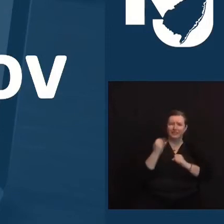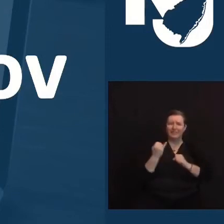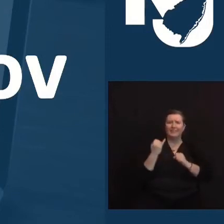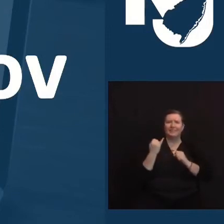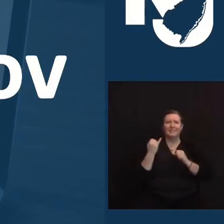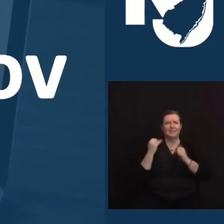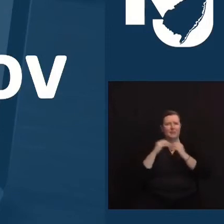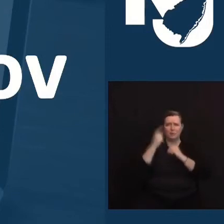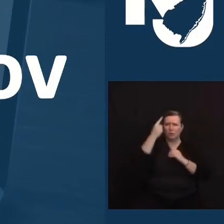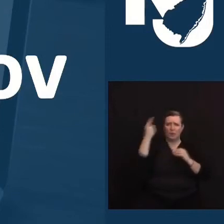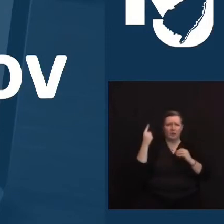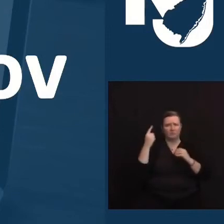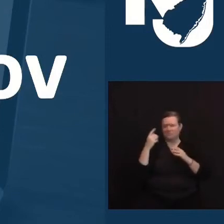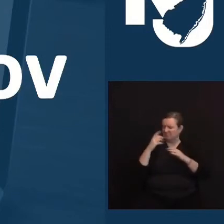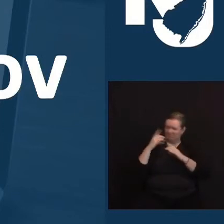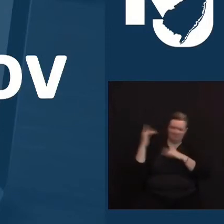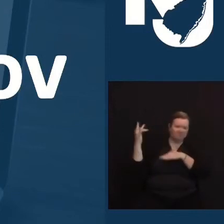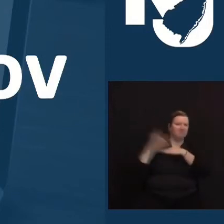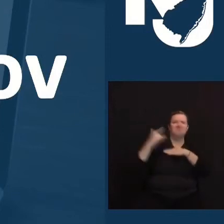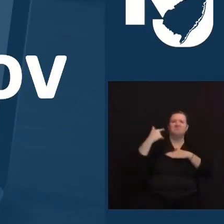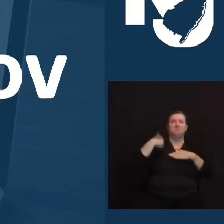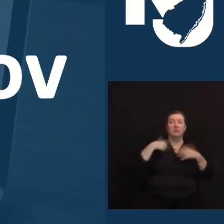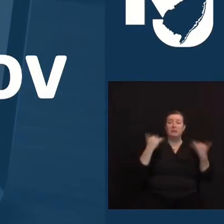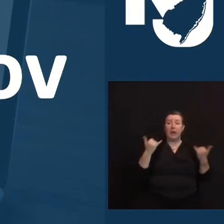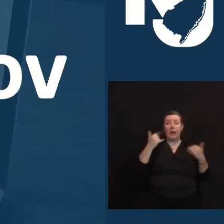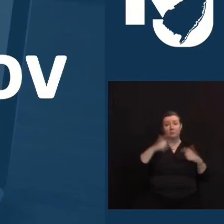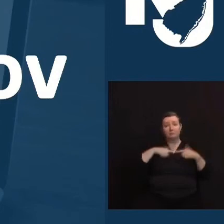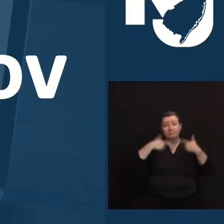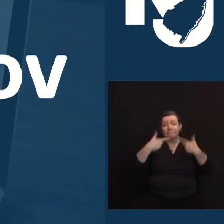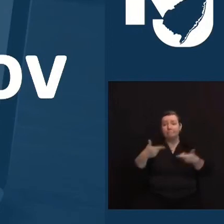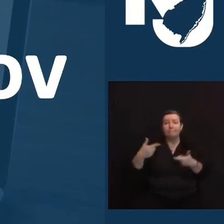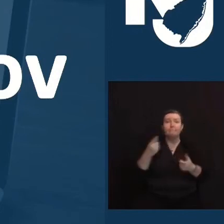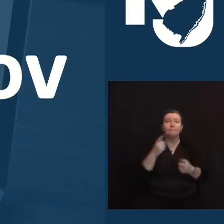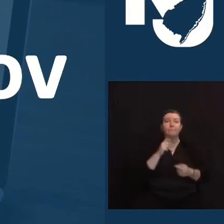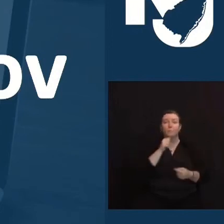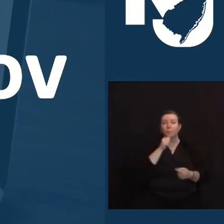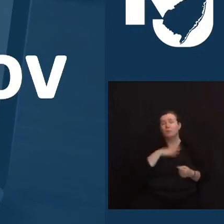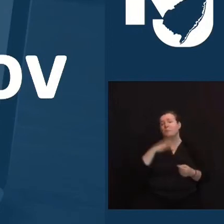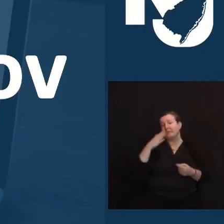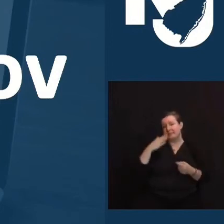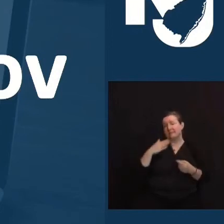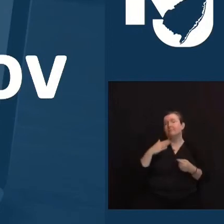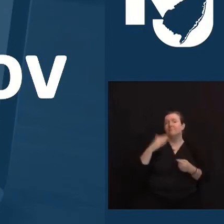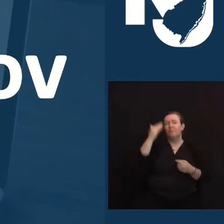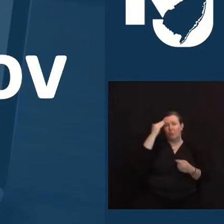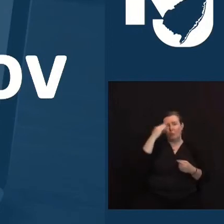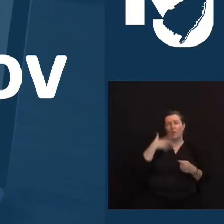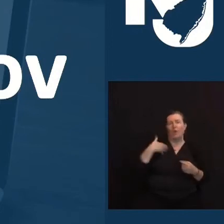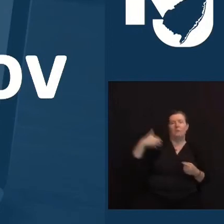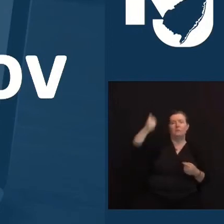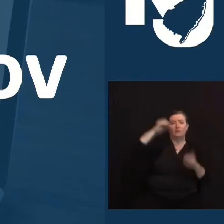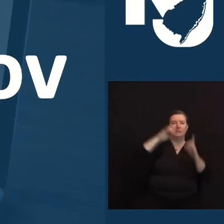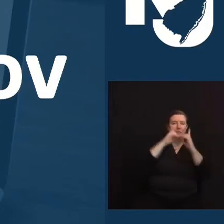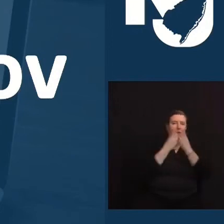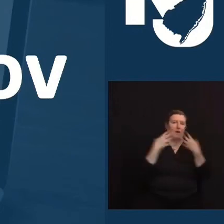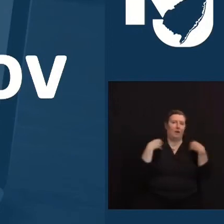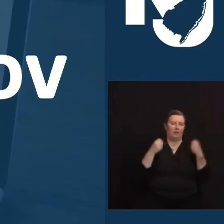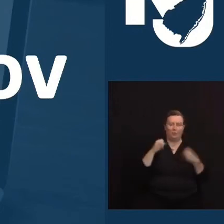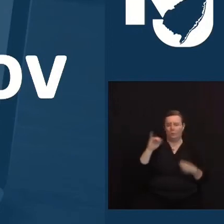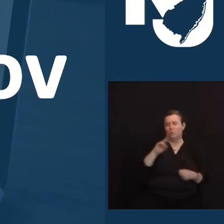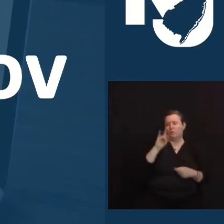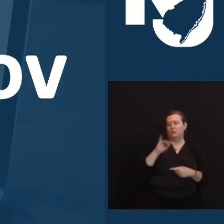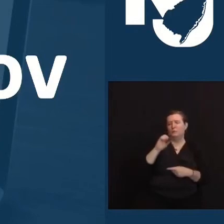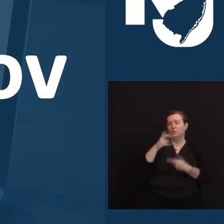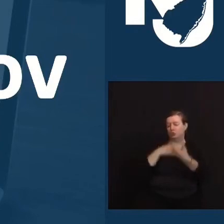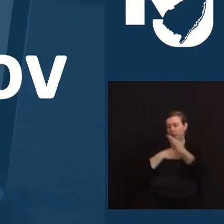can touch us. With that, please help me welcome the woman who needs no introduction, the Commissioner of the Department of Health, Judy Persichilli.